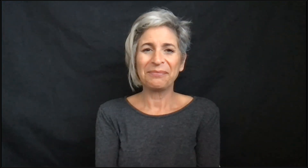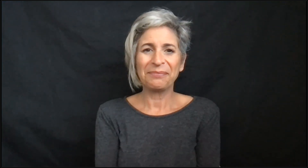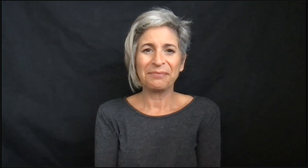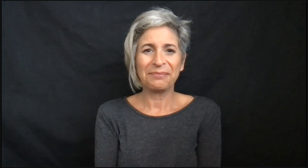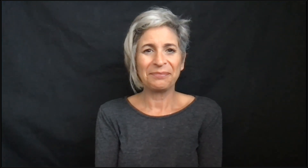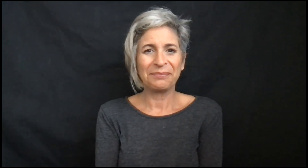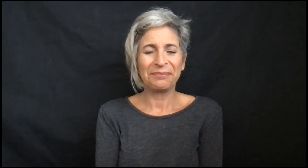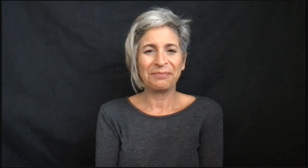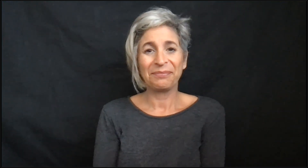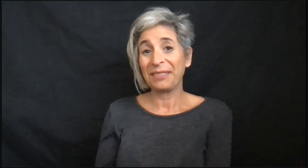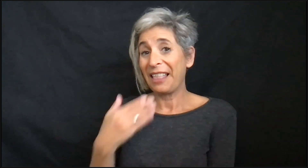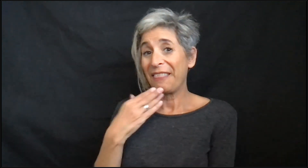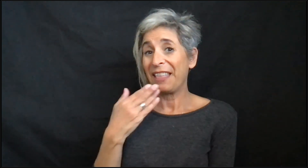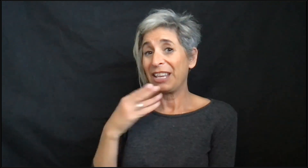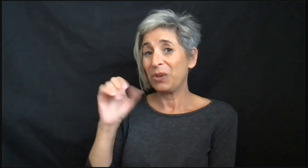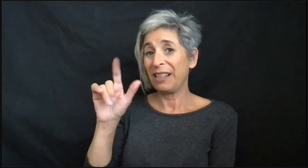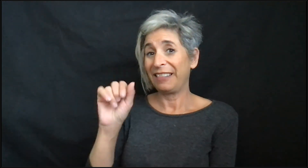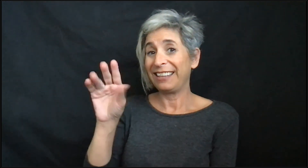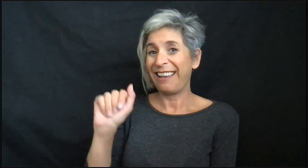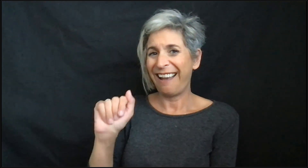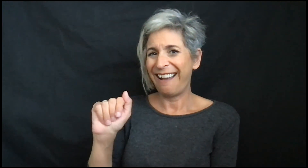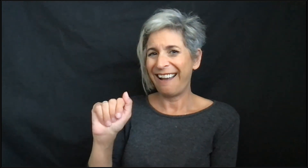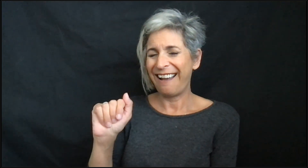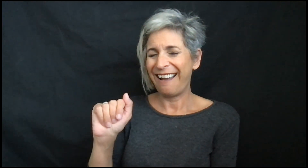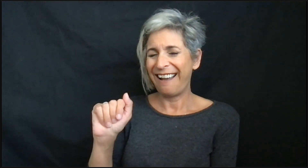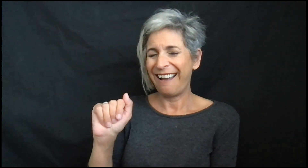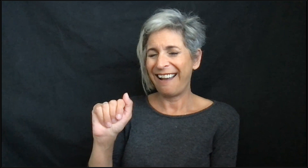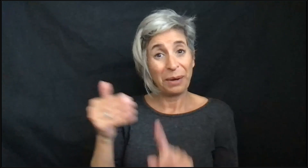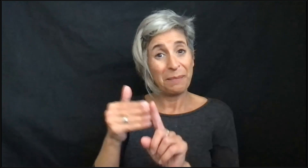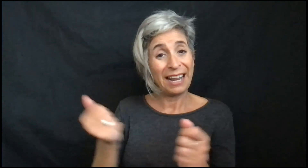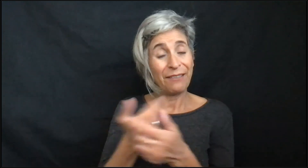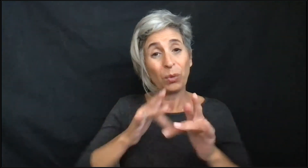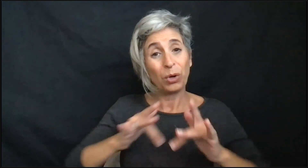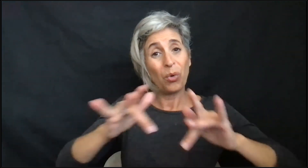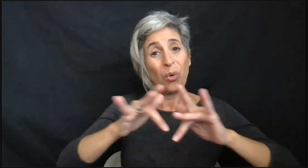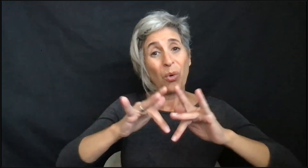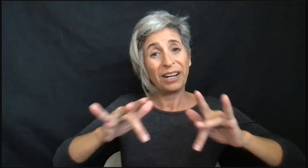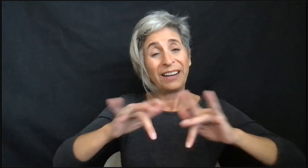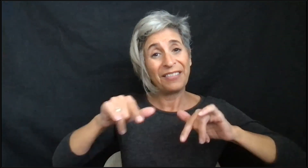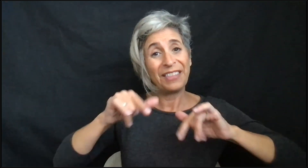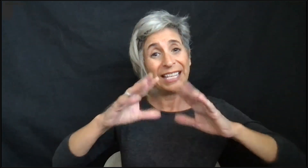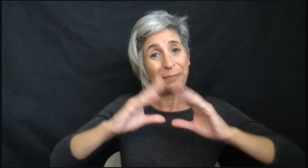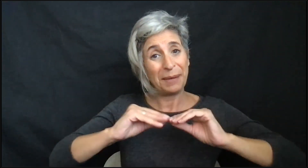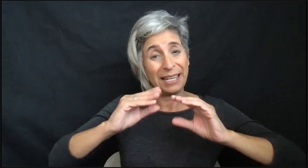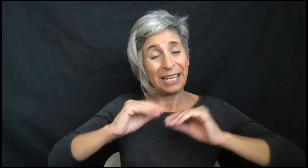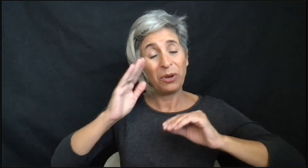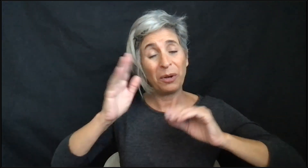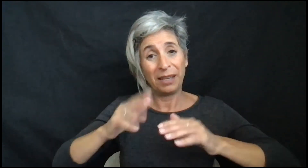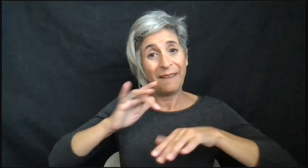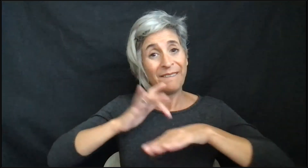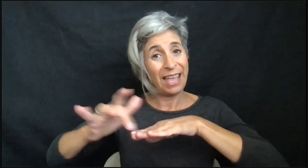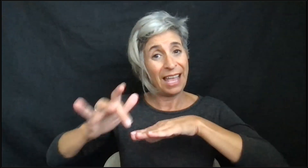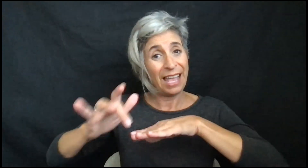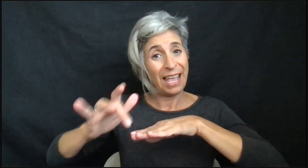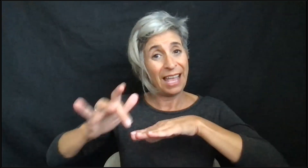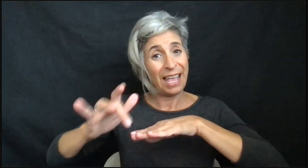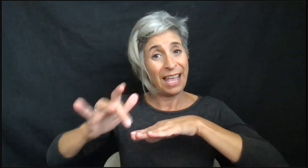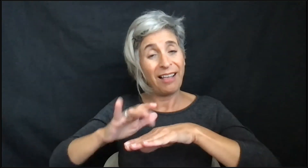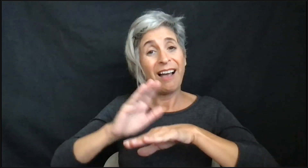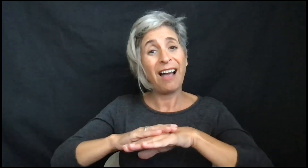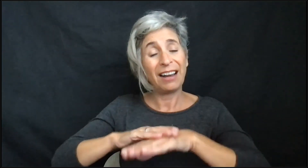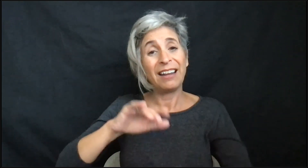Thank you, Salika. And with that, I will just remind everyone that a recorded version of this session will be made available